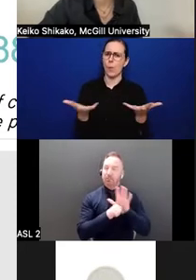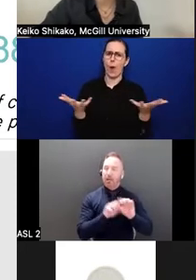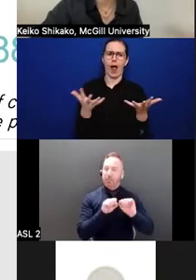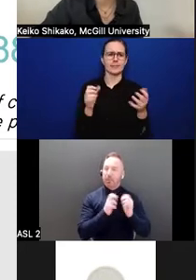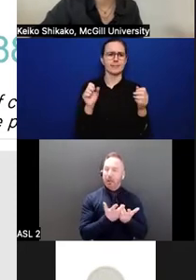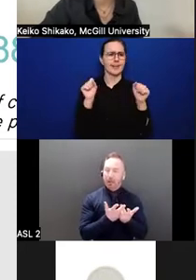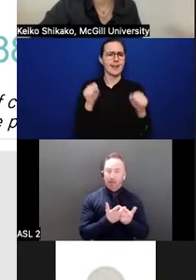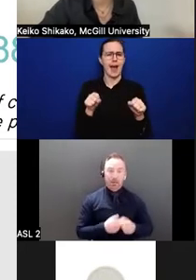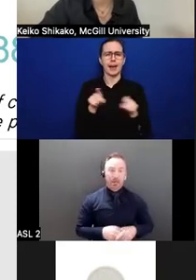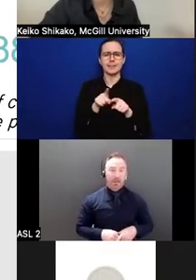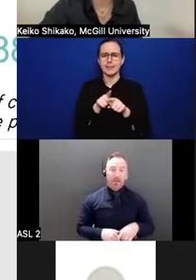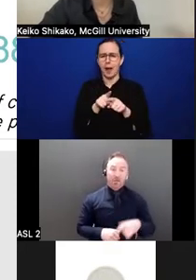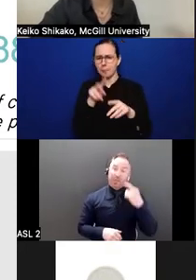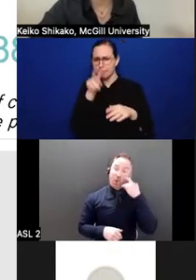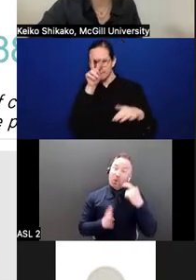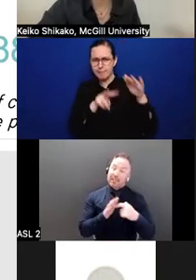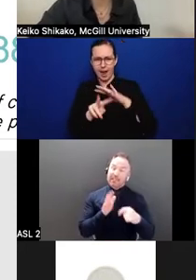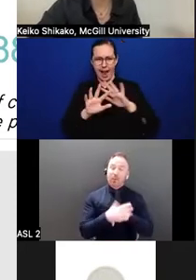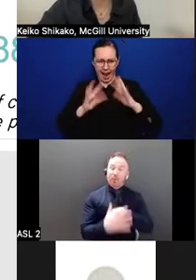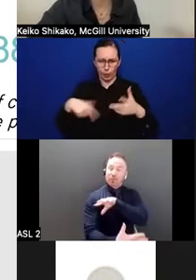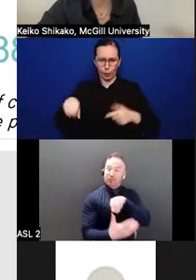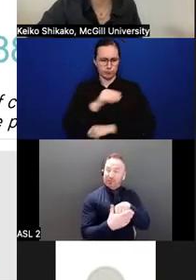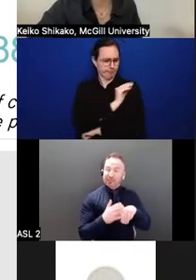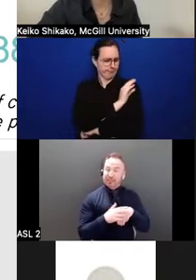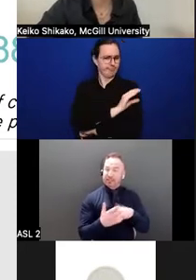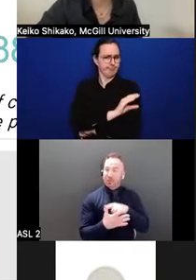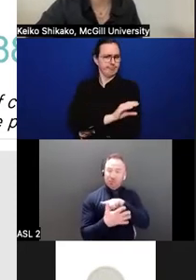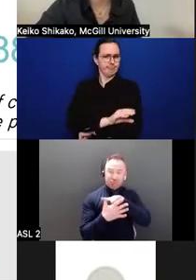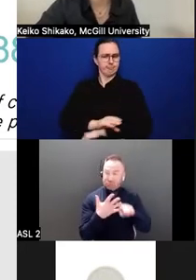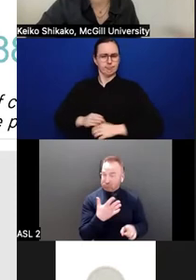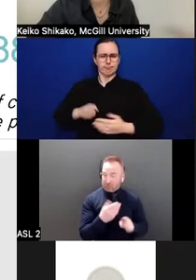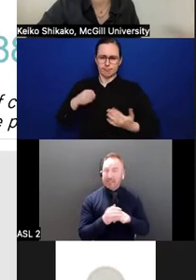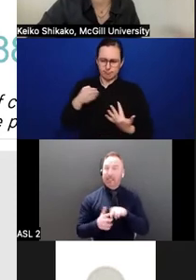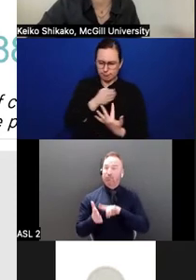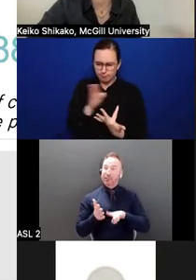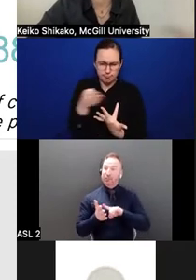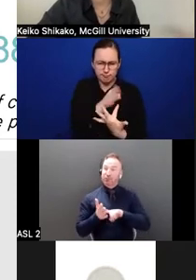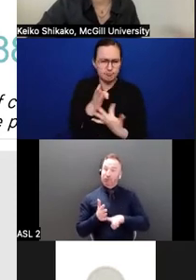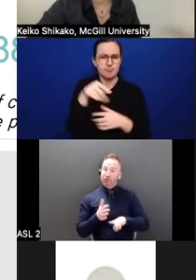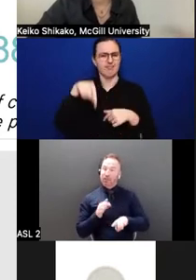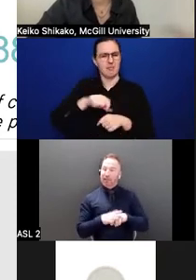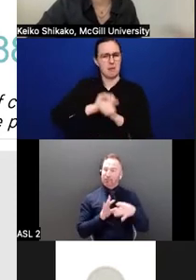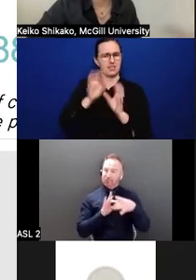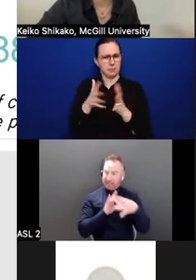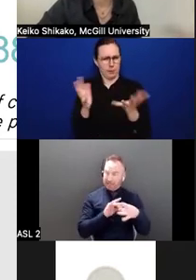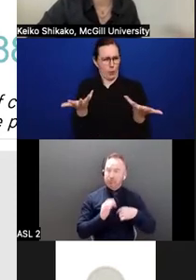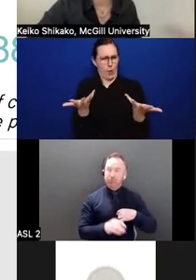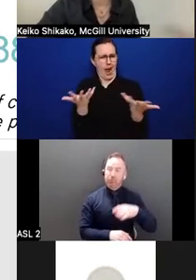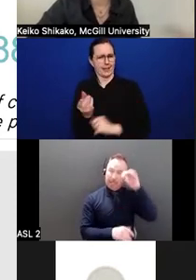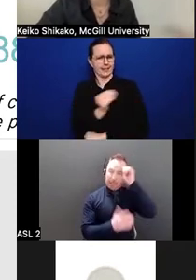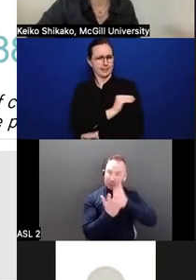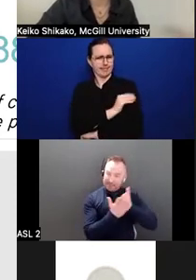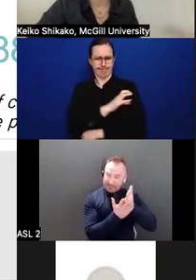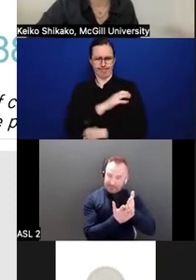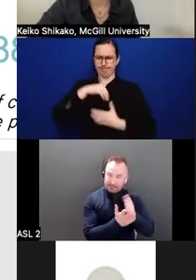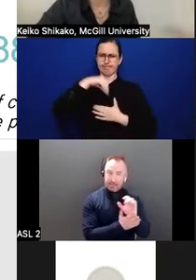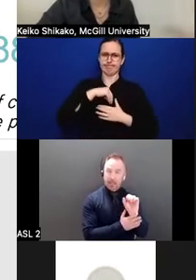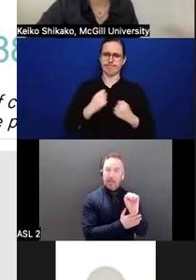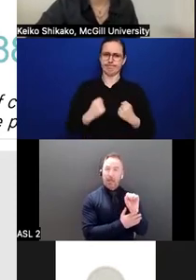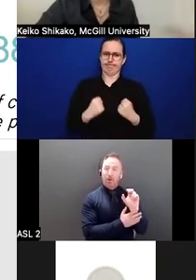the intrinsic factors that were associated, that we know from research that is associated with resilience, are younger age and the type